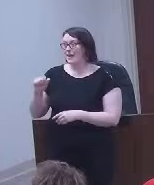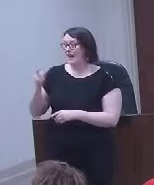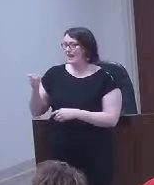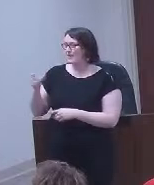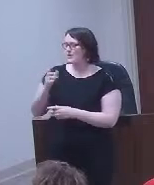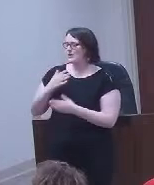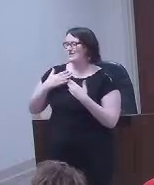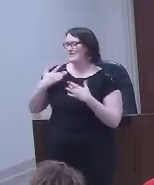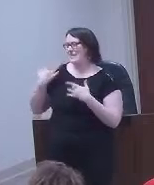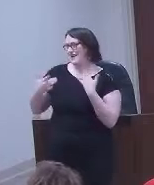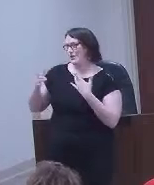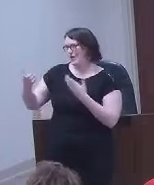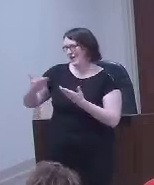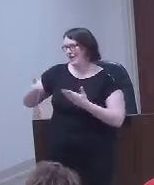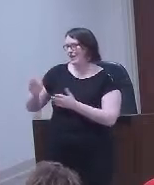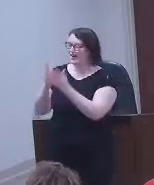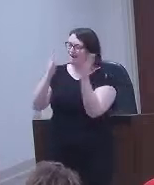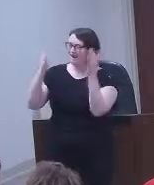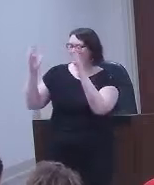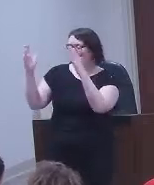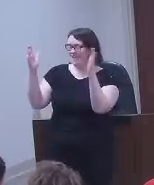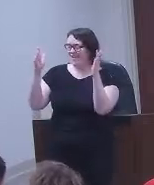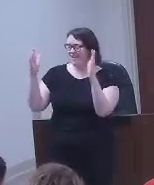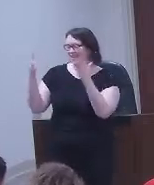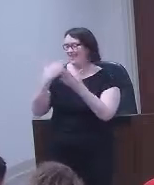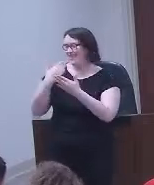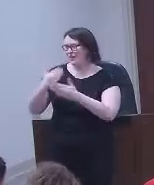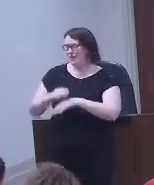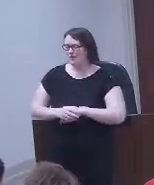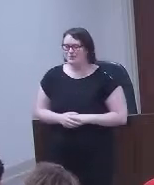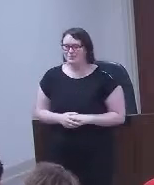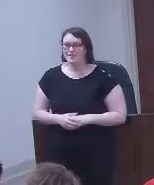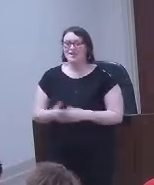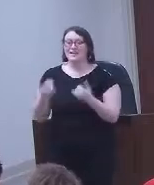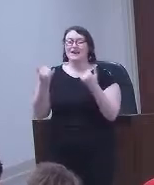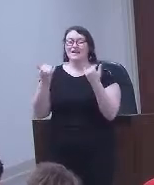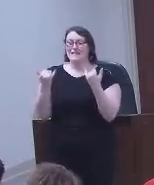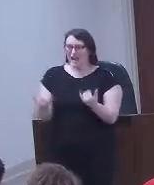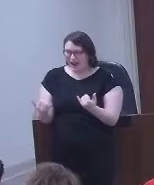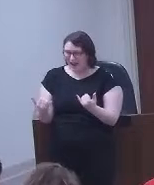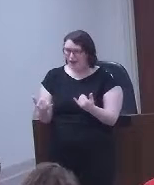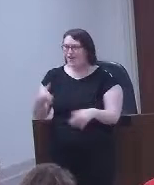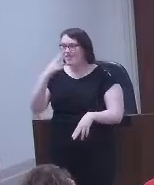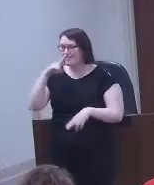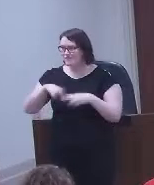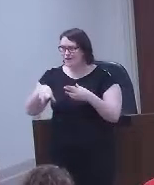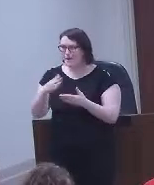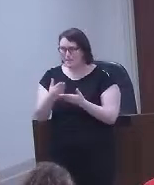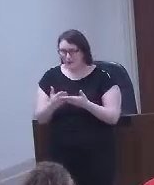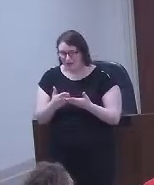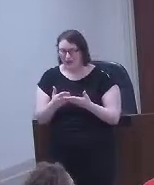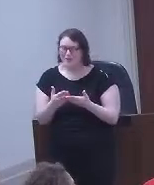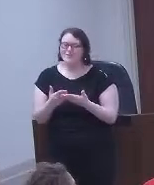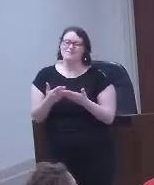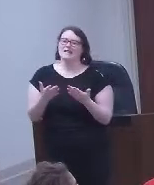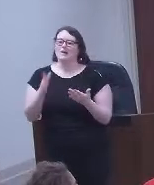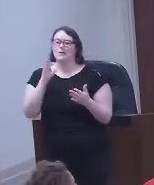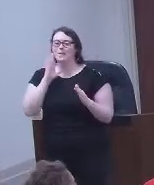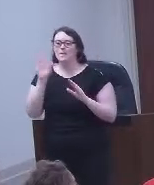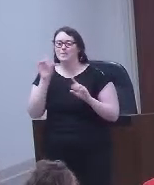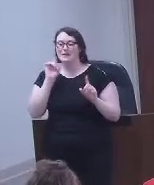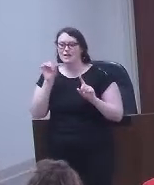applause. Okay, now we're down to the fun part. We're going to hear